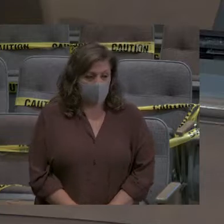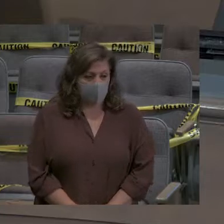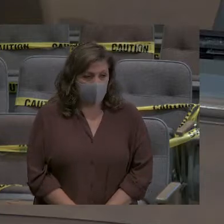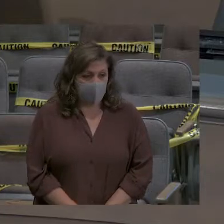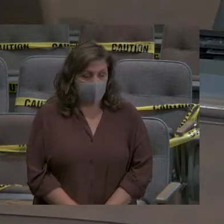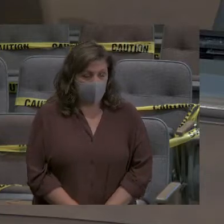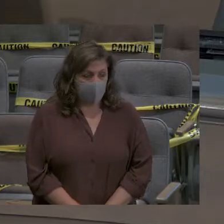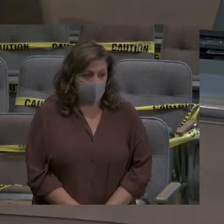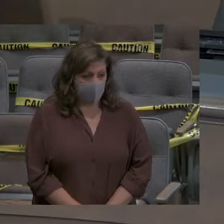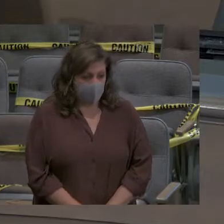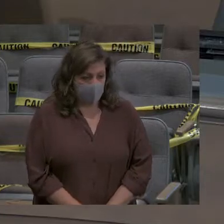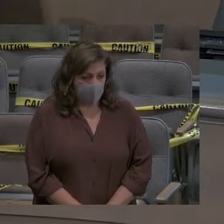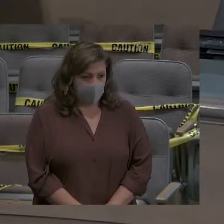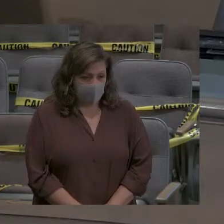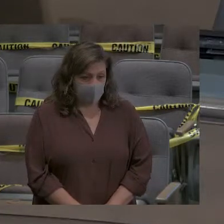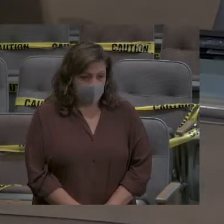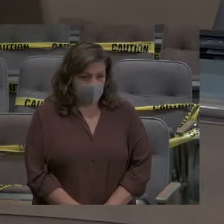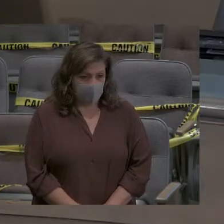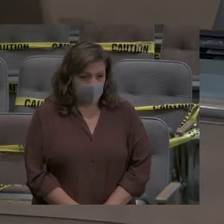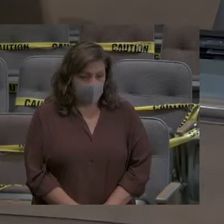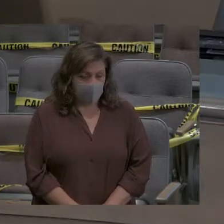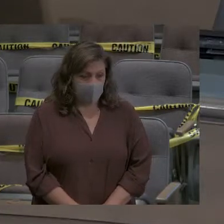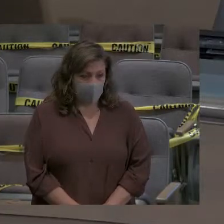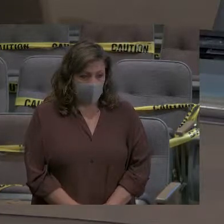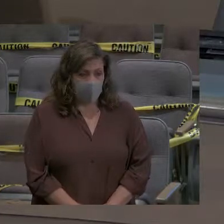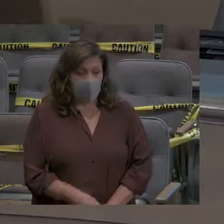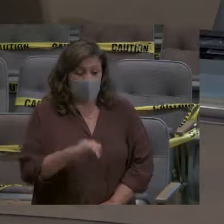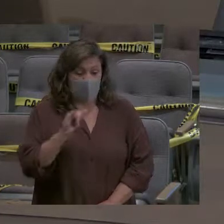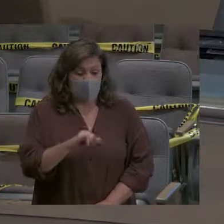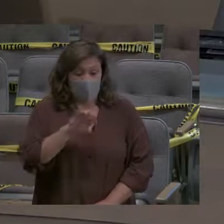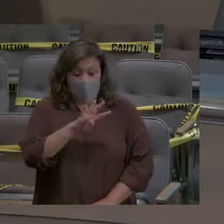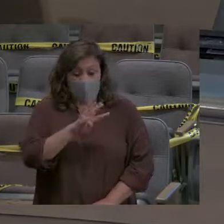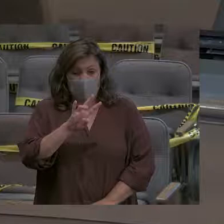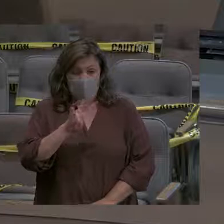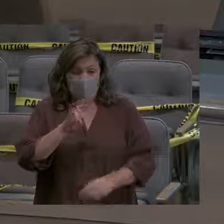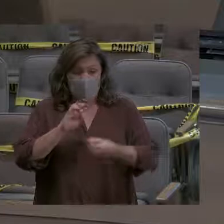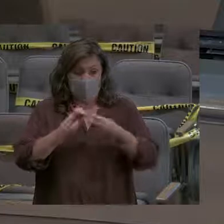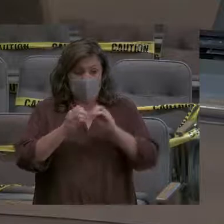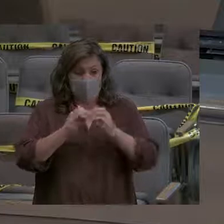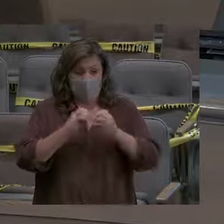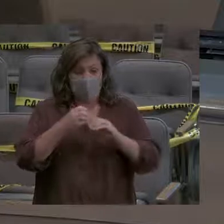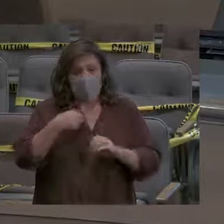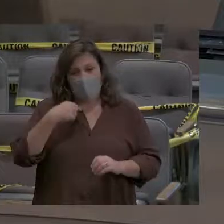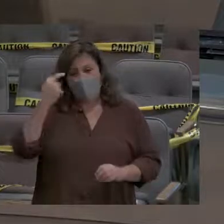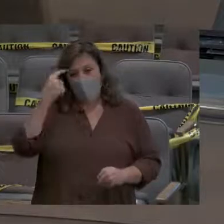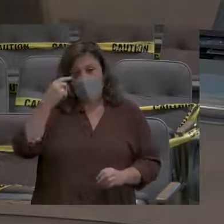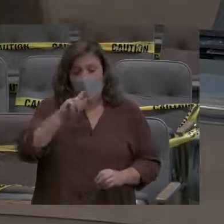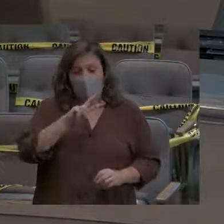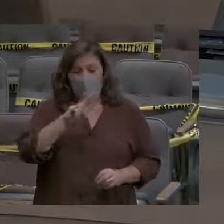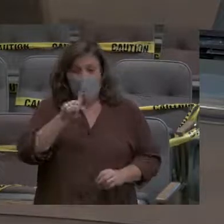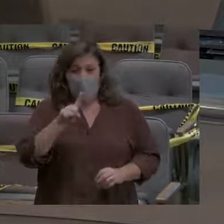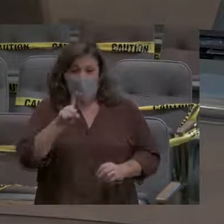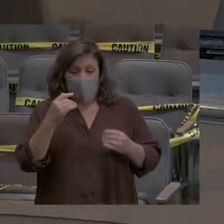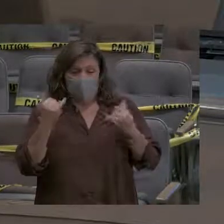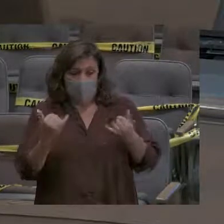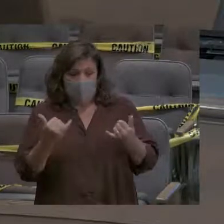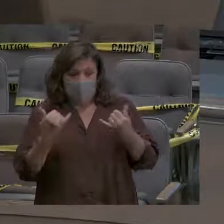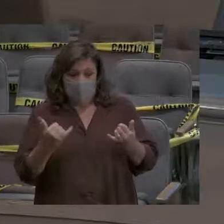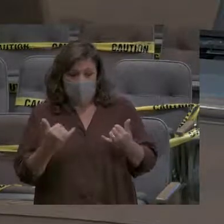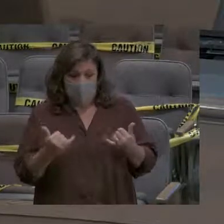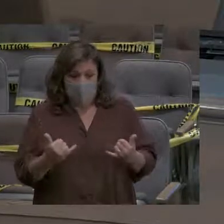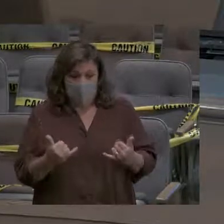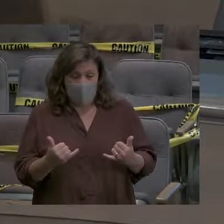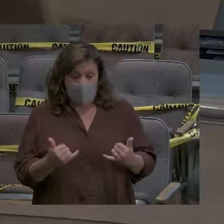for some other reason. Of that 47, I think 21 are currently on a